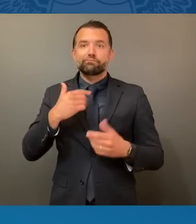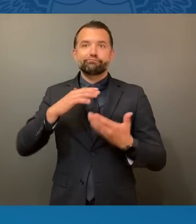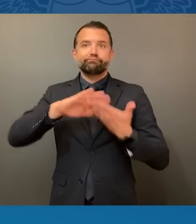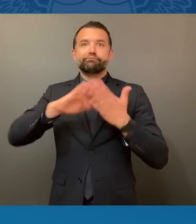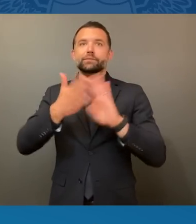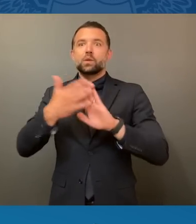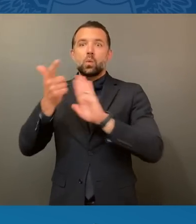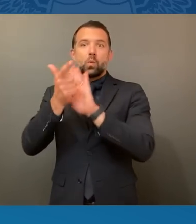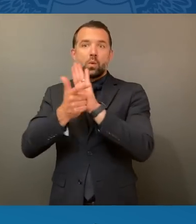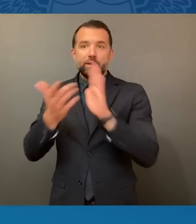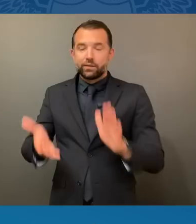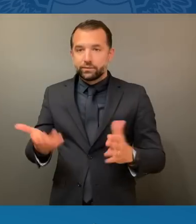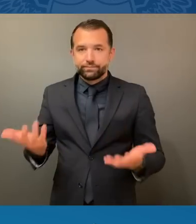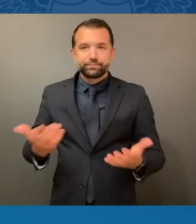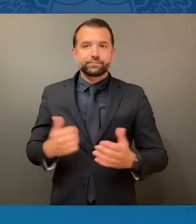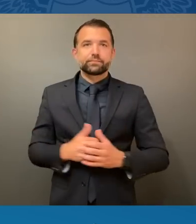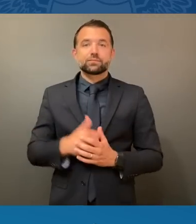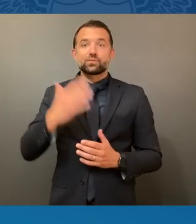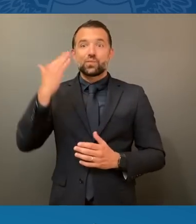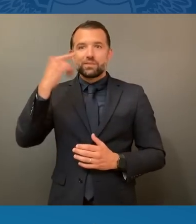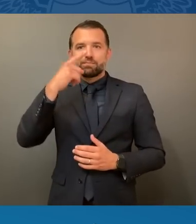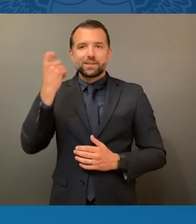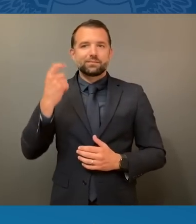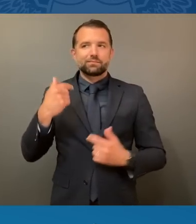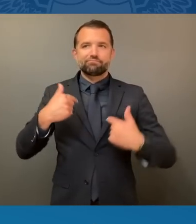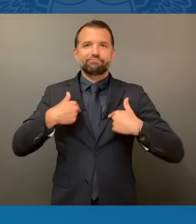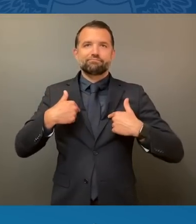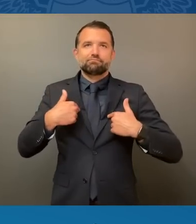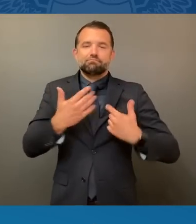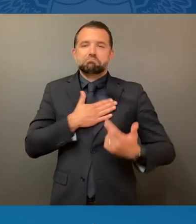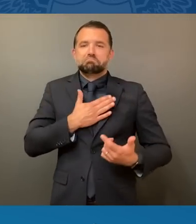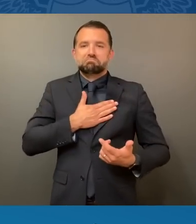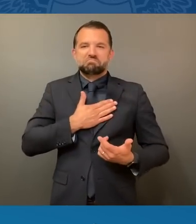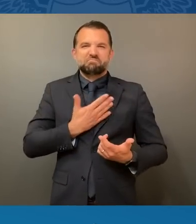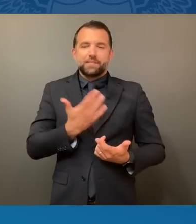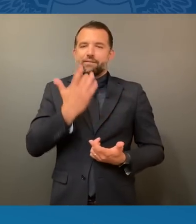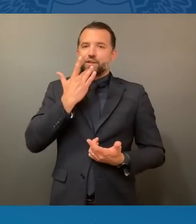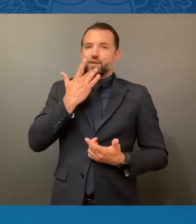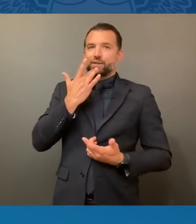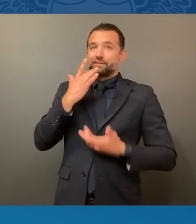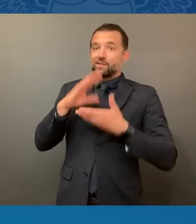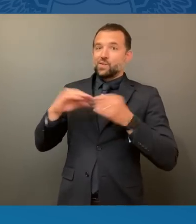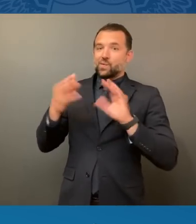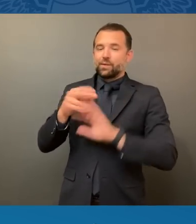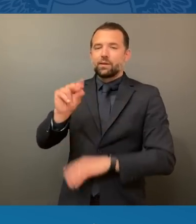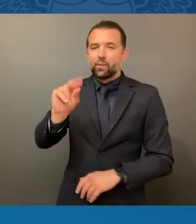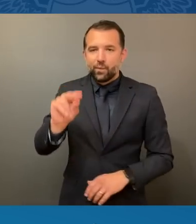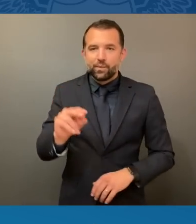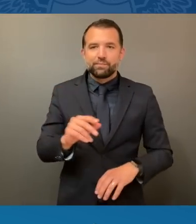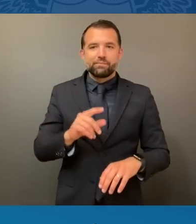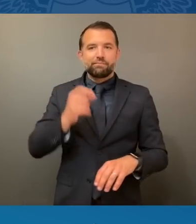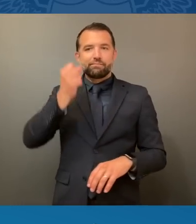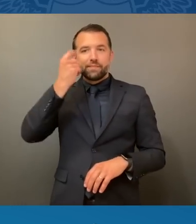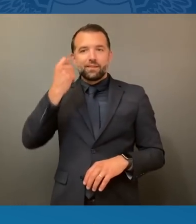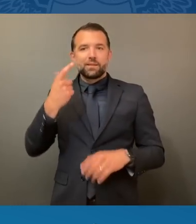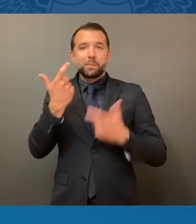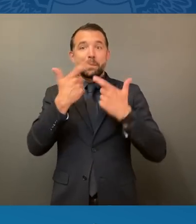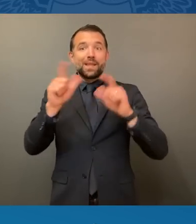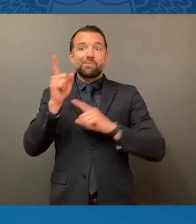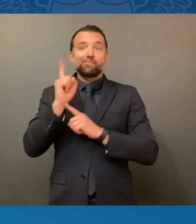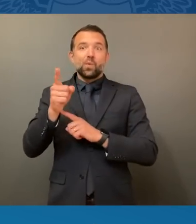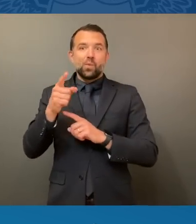a favorite thing that I'd like to share, but it is very pivotal in why I made that decision,